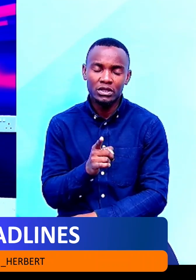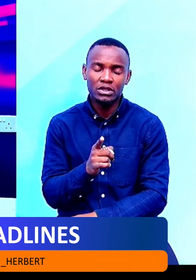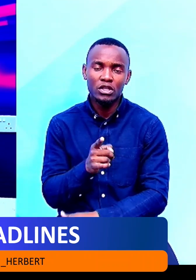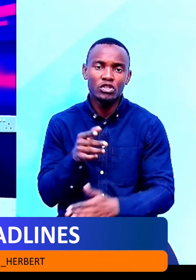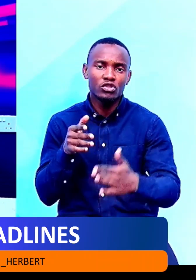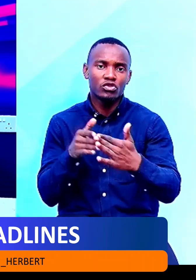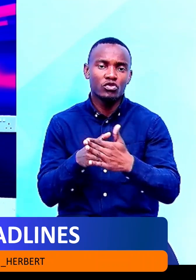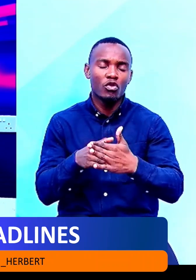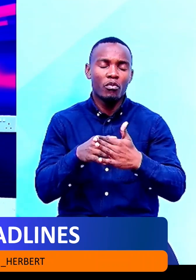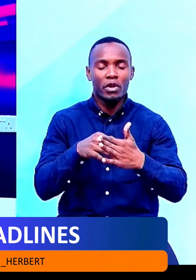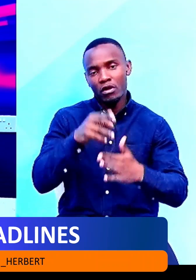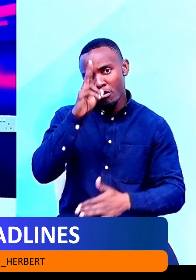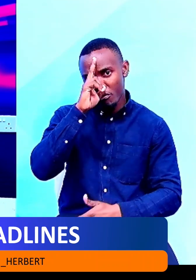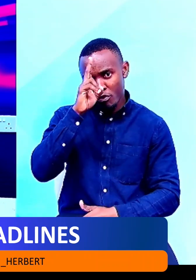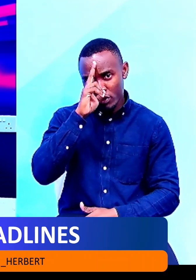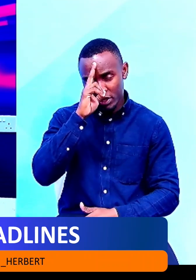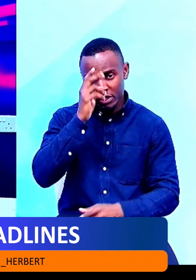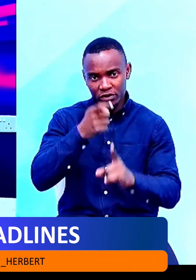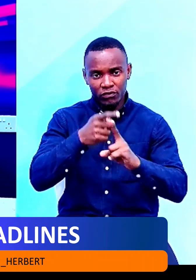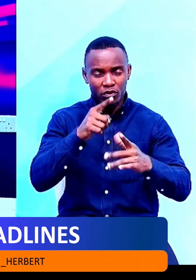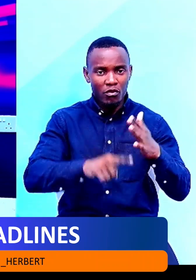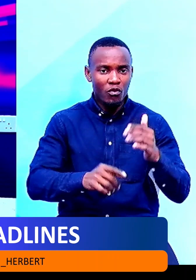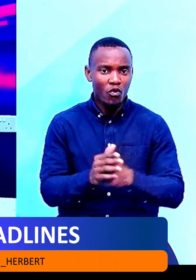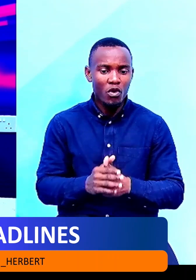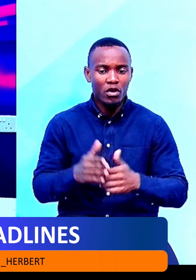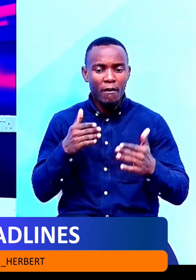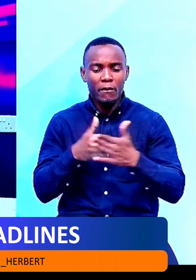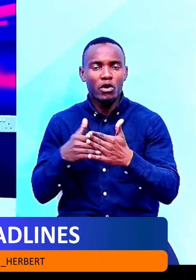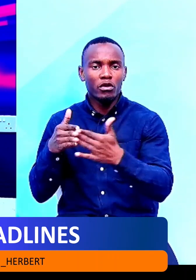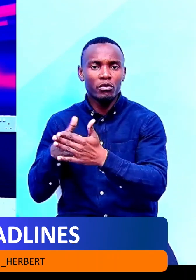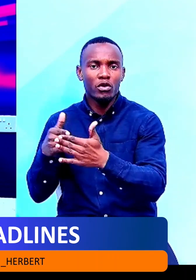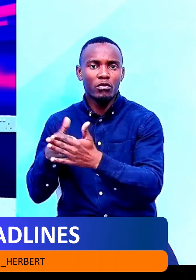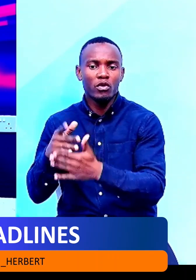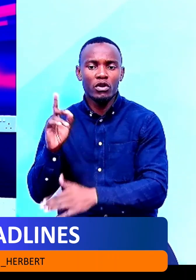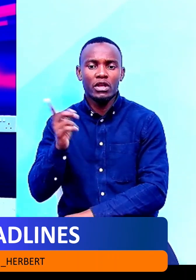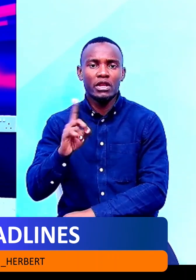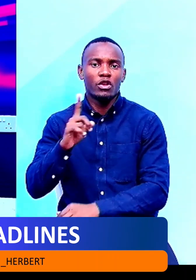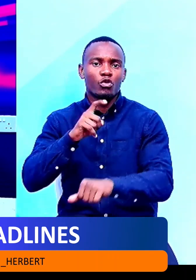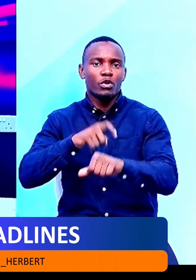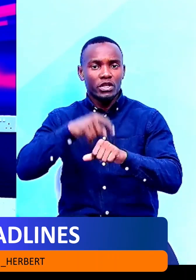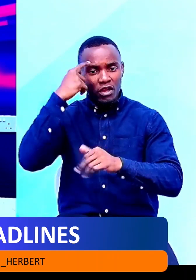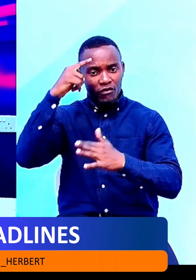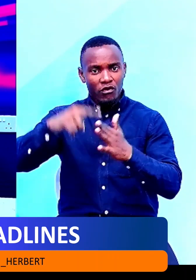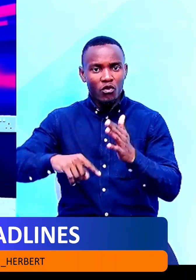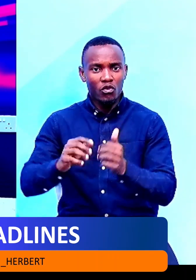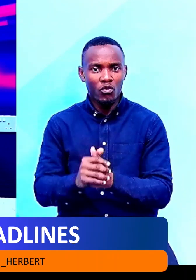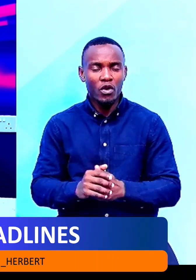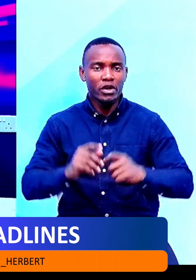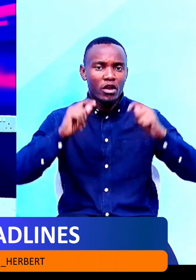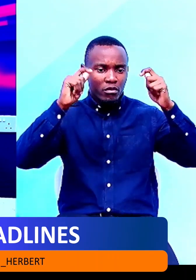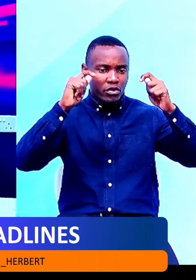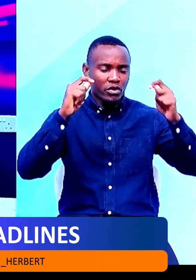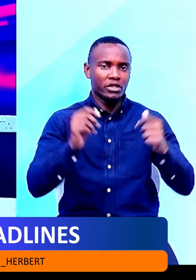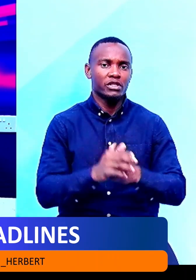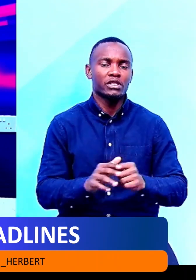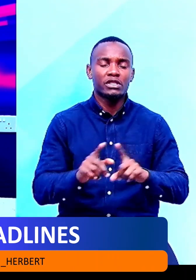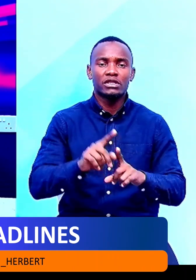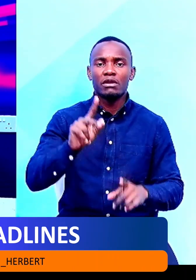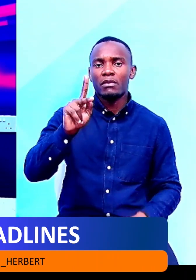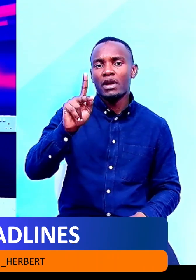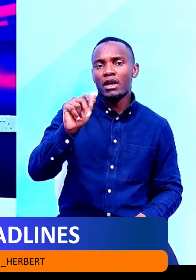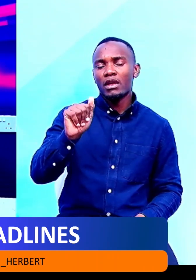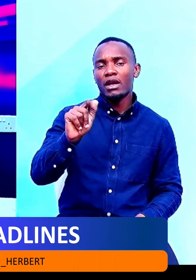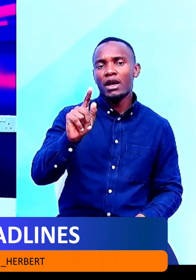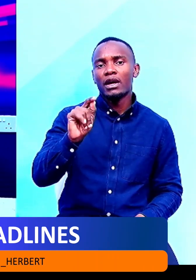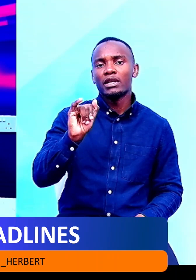from erecting roadblocks within Nairobi and its environs during protests. The Katiba Institute had moved to